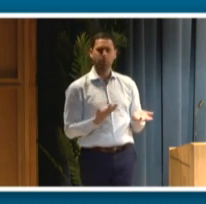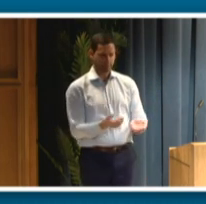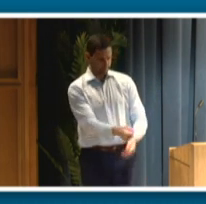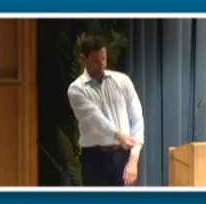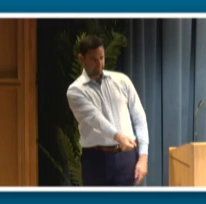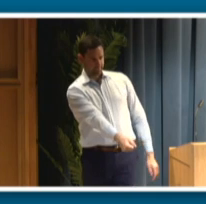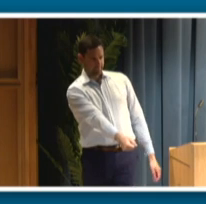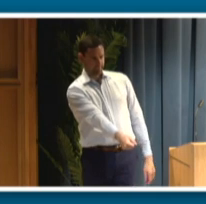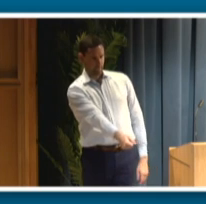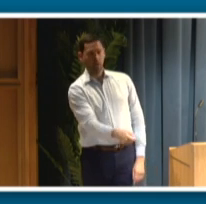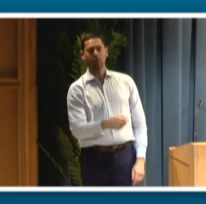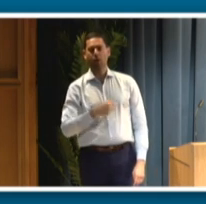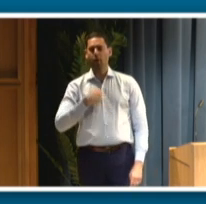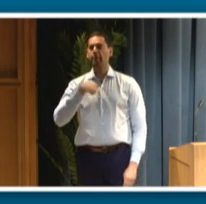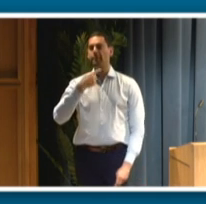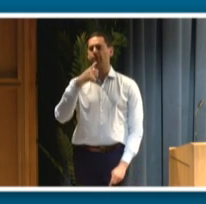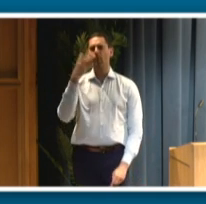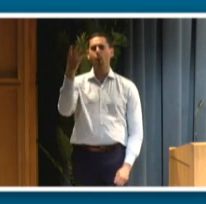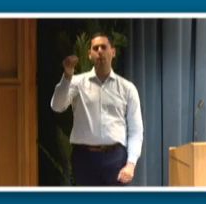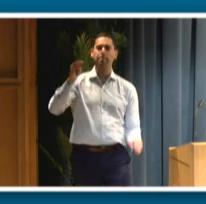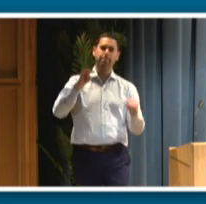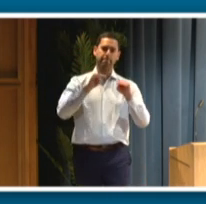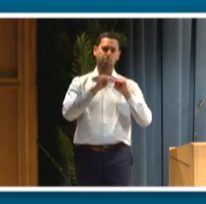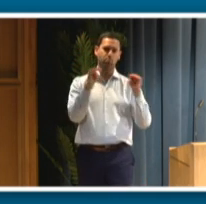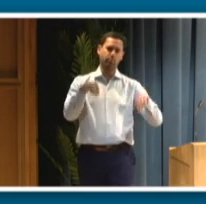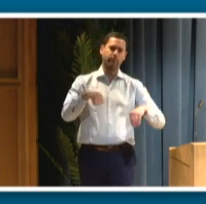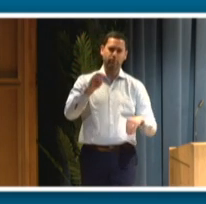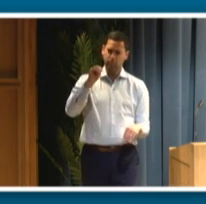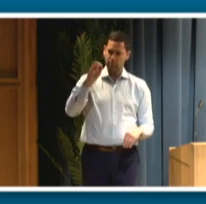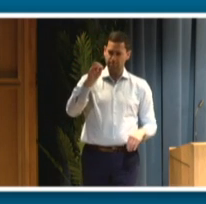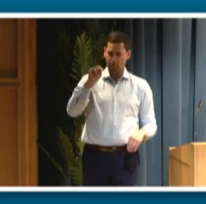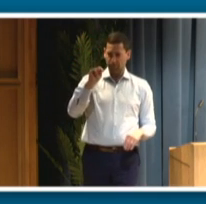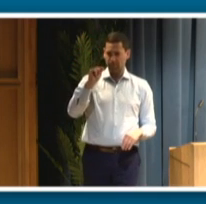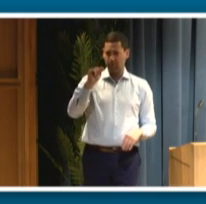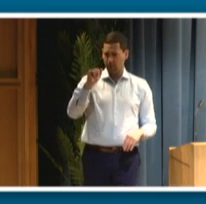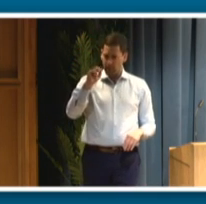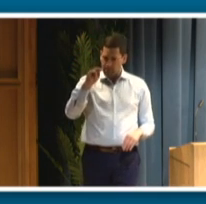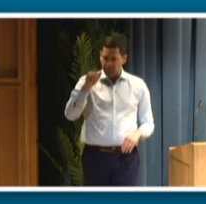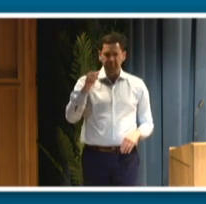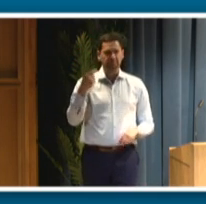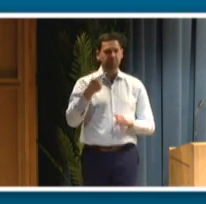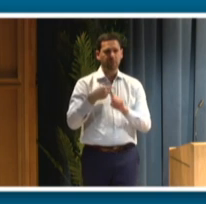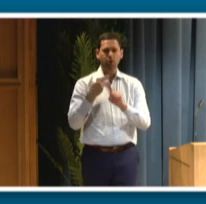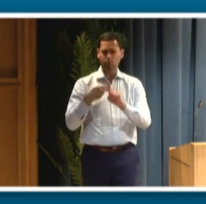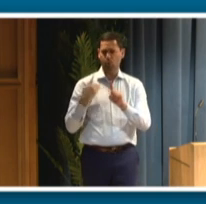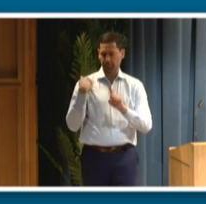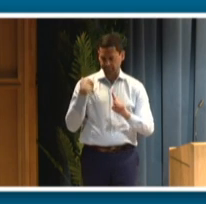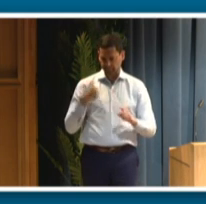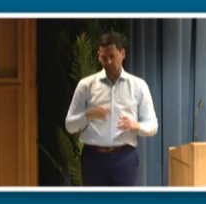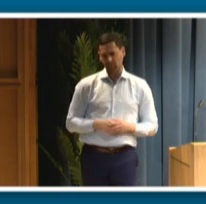like, yeah, man, I was in Montana, okay, maybe like maybe a month or two ago, and I'm in Montana, and